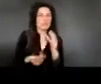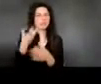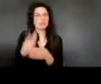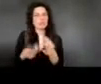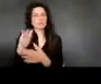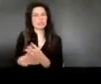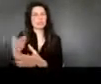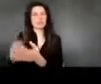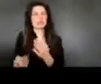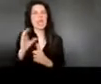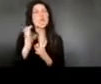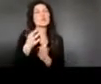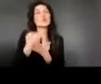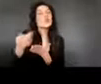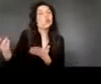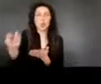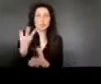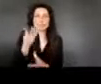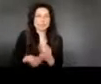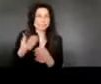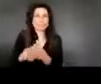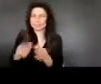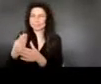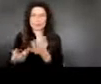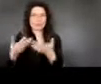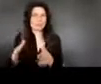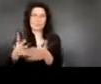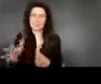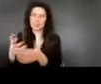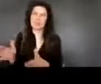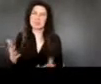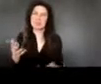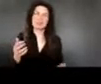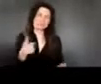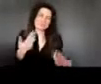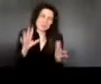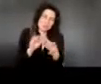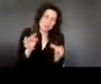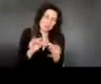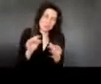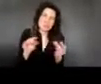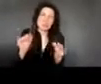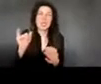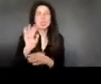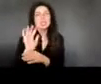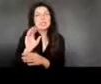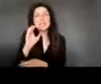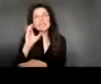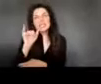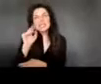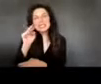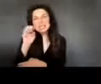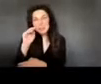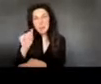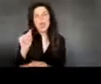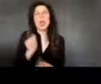resources are getting lost, like again, things that we already have said, cinemas, theaters, so